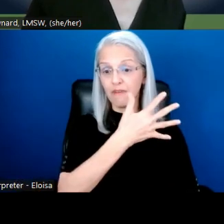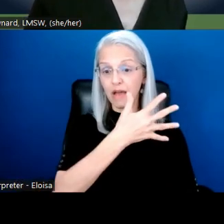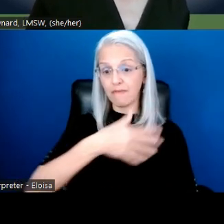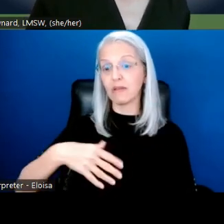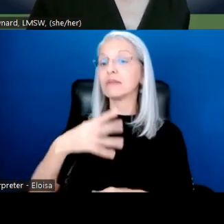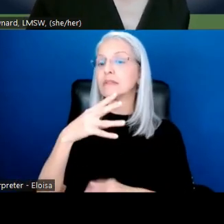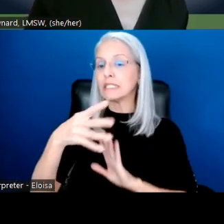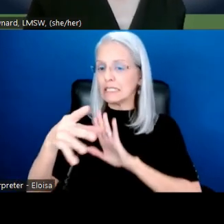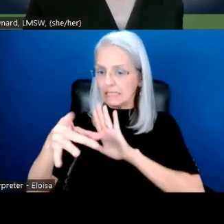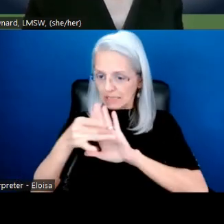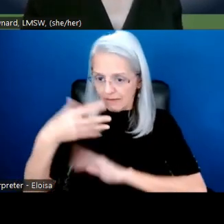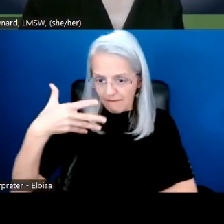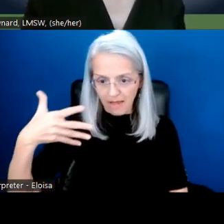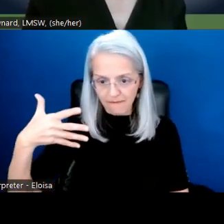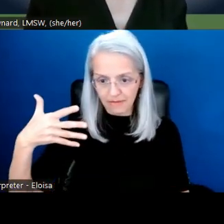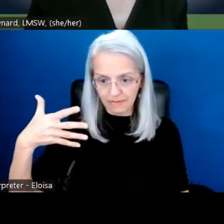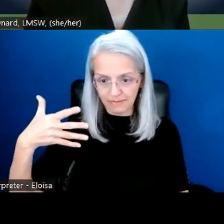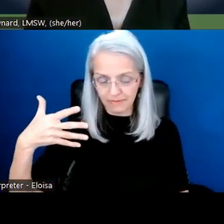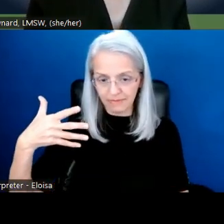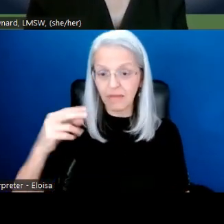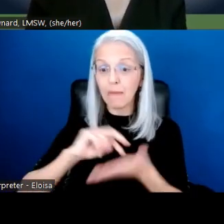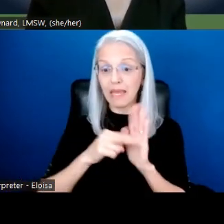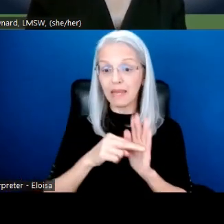Take 5 items off your list.